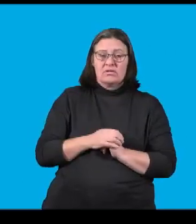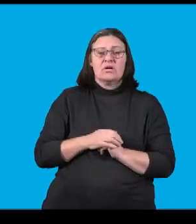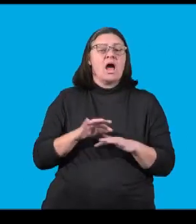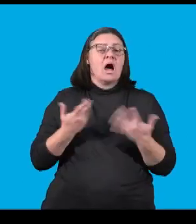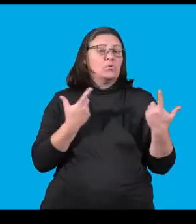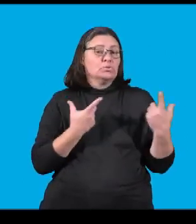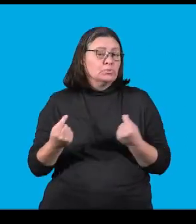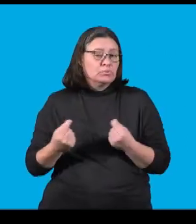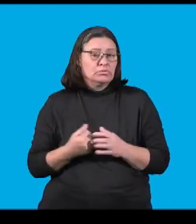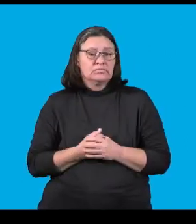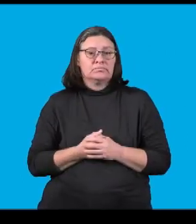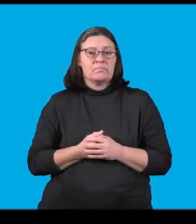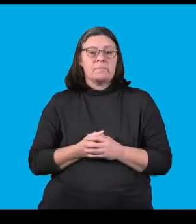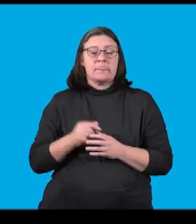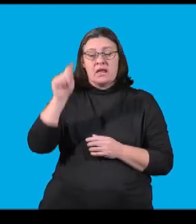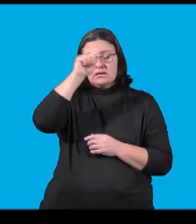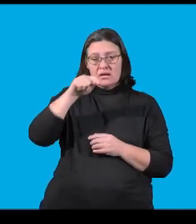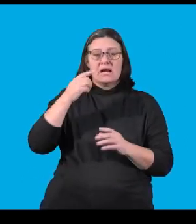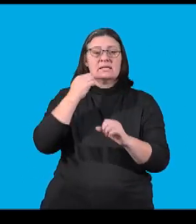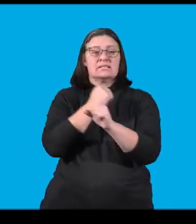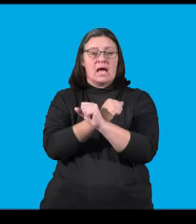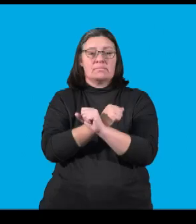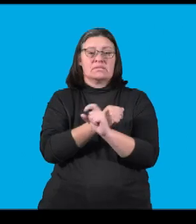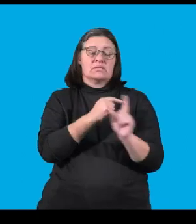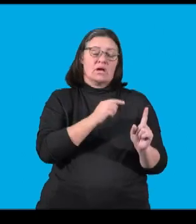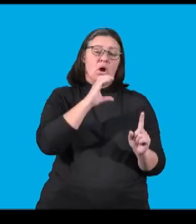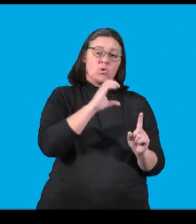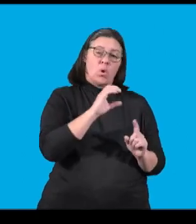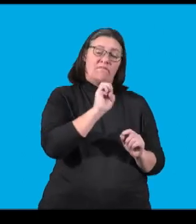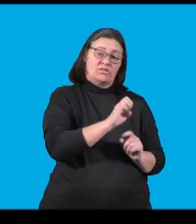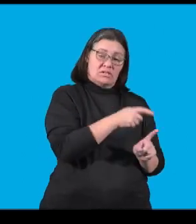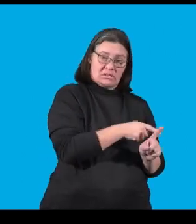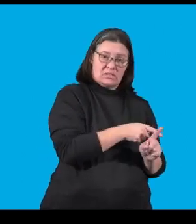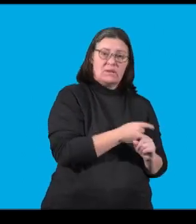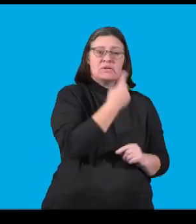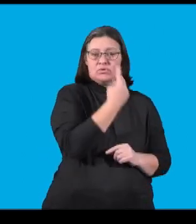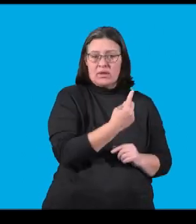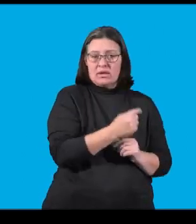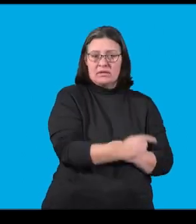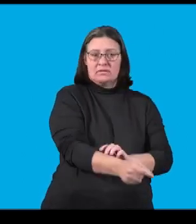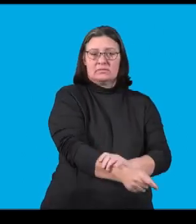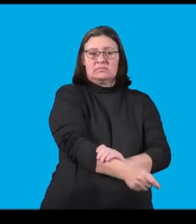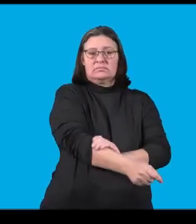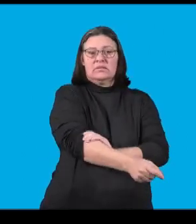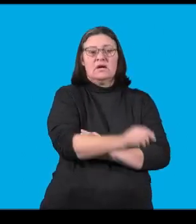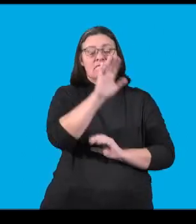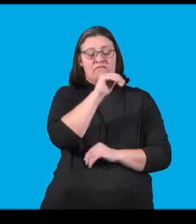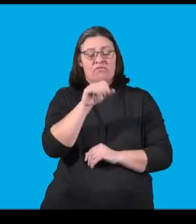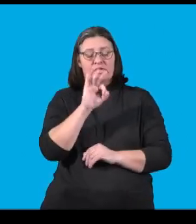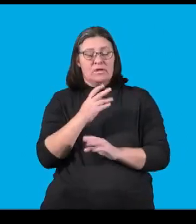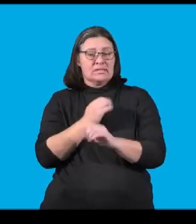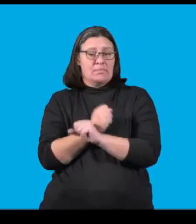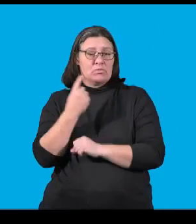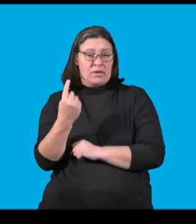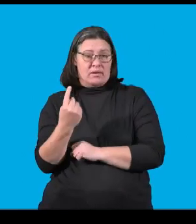of differentiation. How do I do that? I take the exponent, multiply it by the coefficient in front of the x, which is 1. So it's 5 over 3